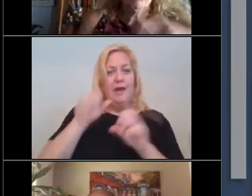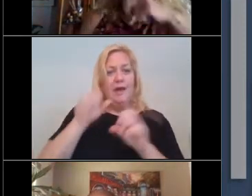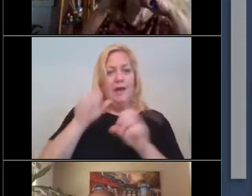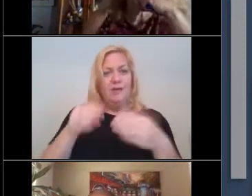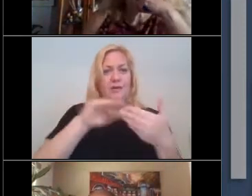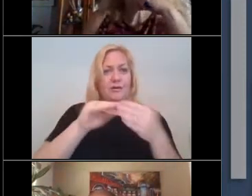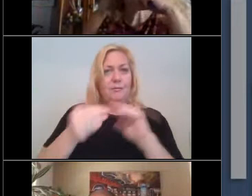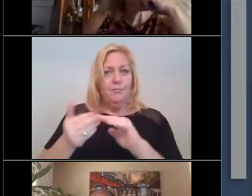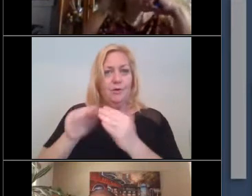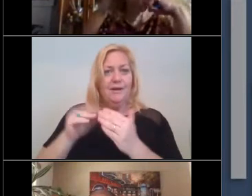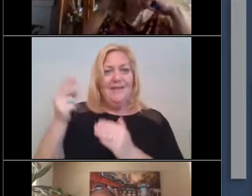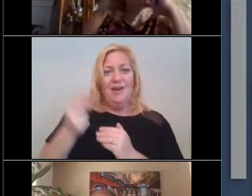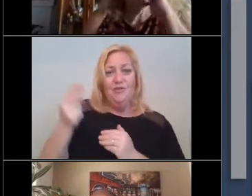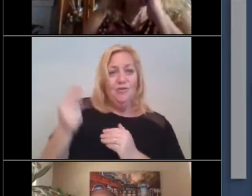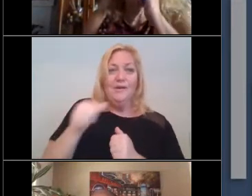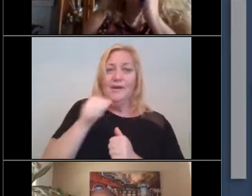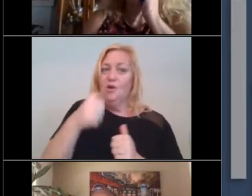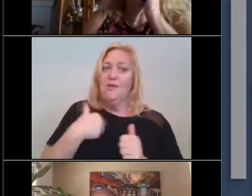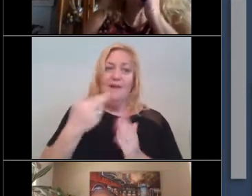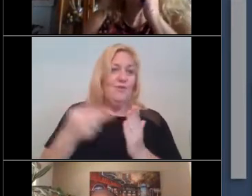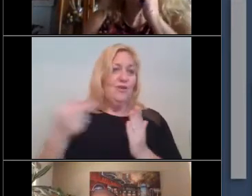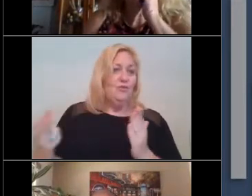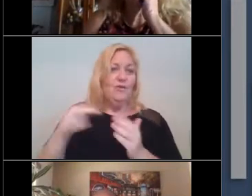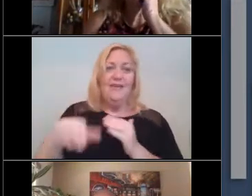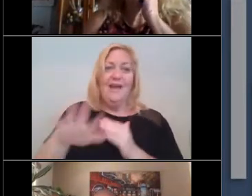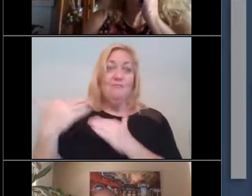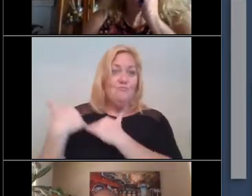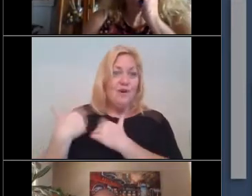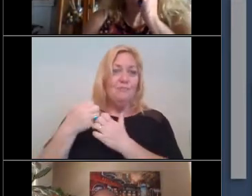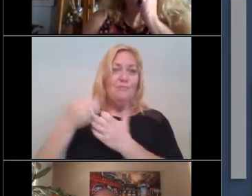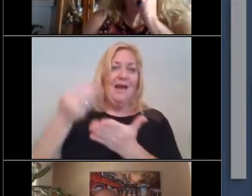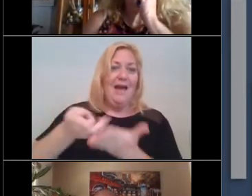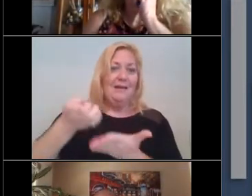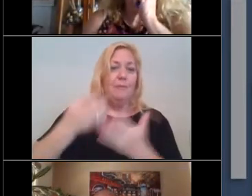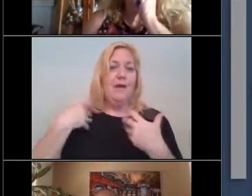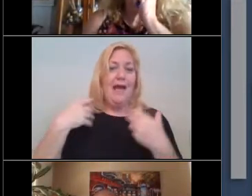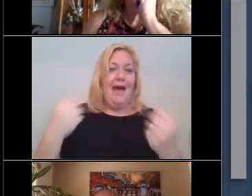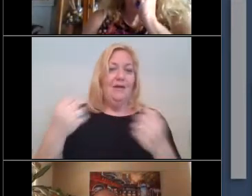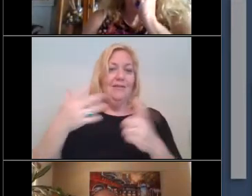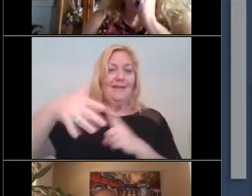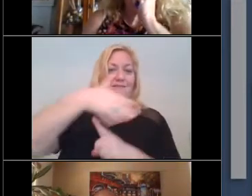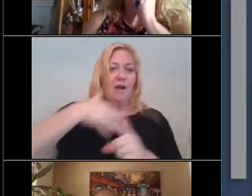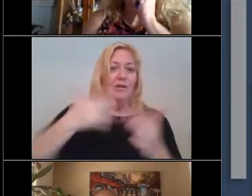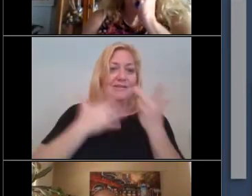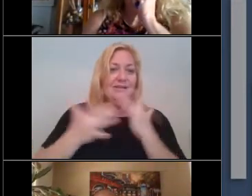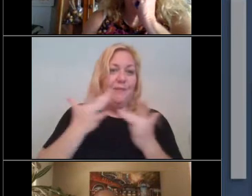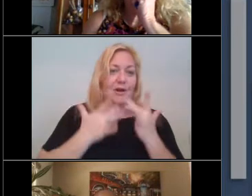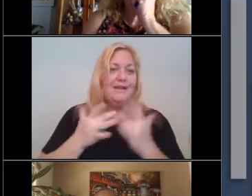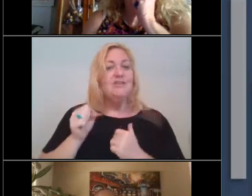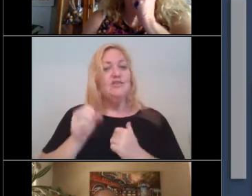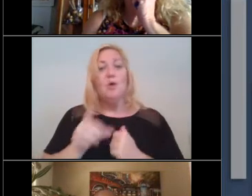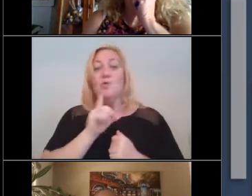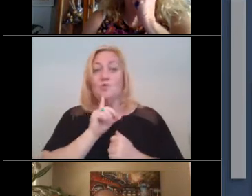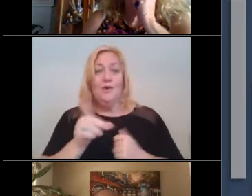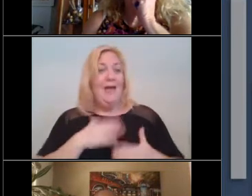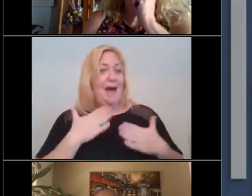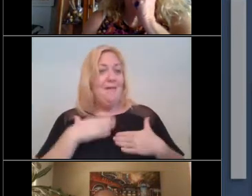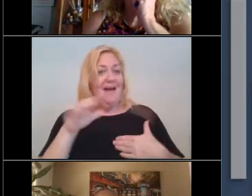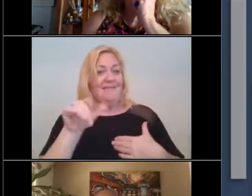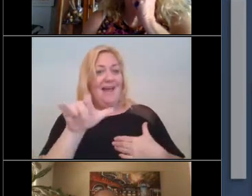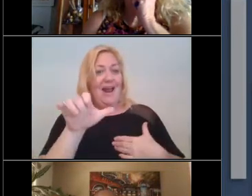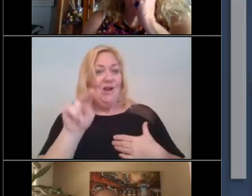that are historically under-resourced and overburdened by economic, health, and environmental disparities. So really happy to have Carolyn join